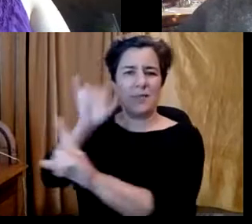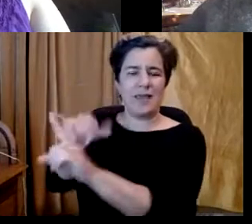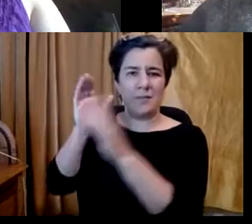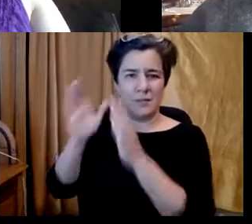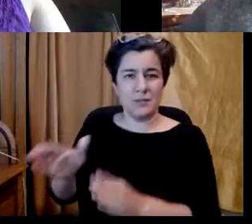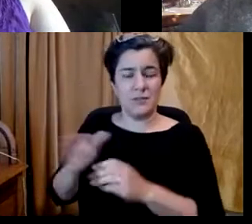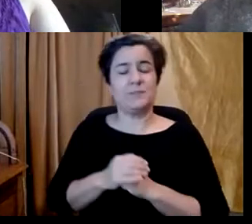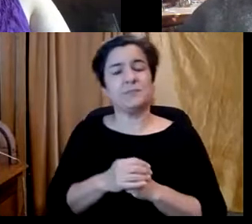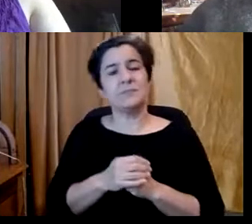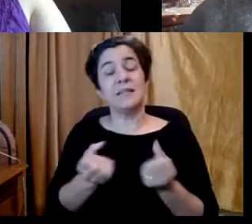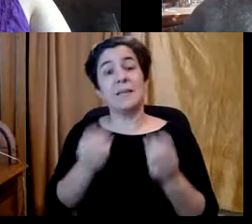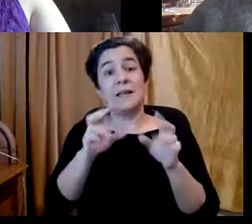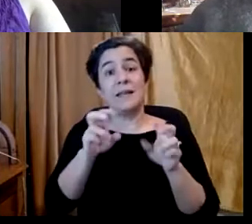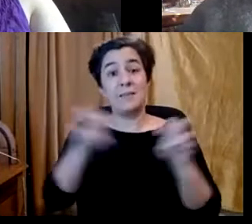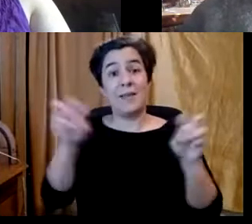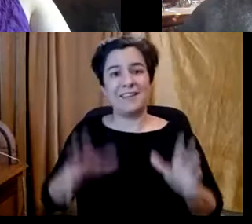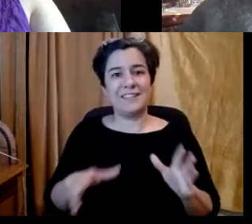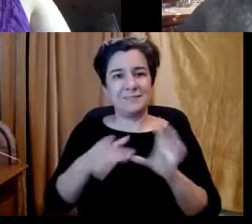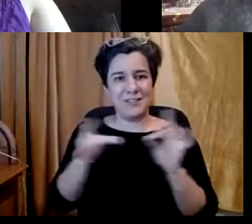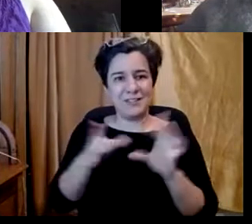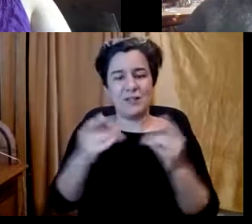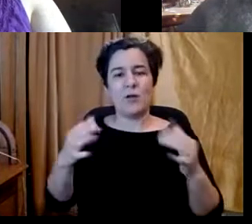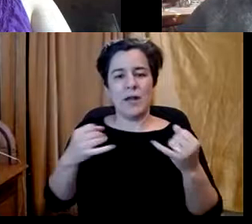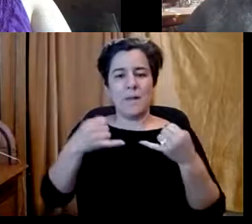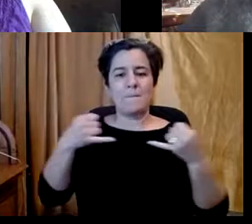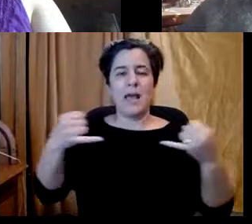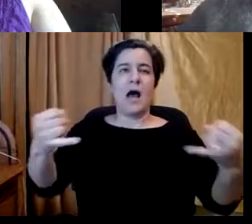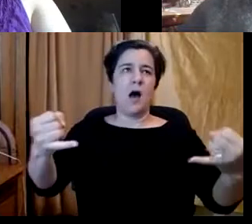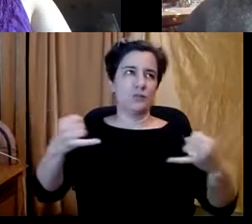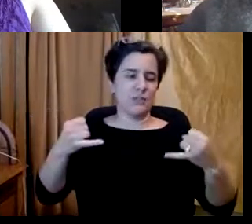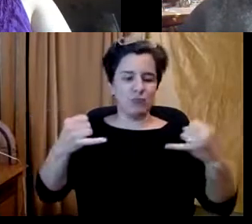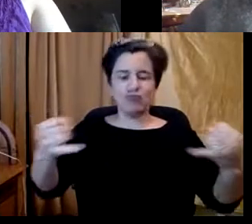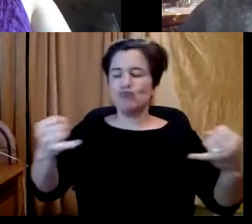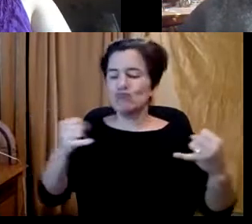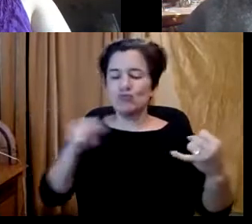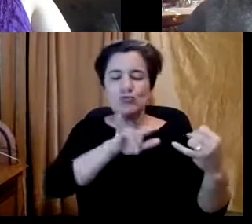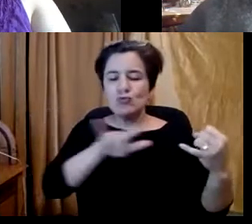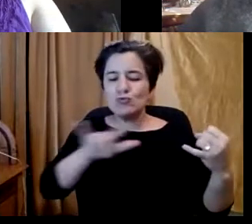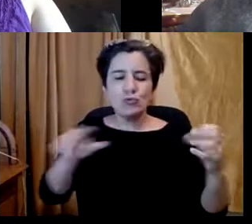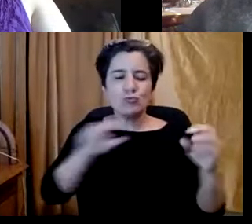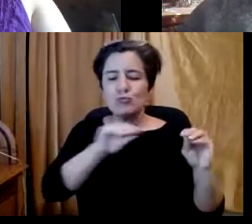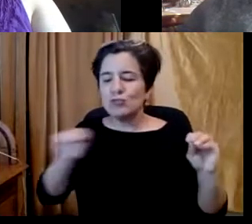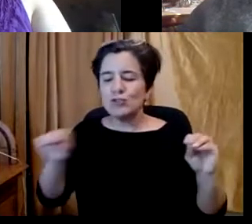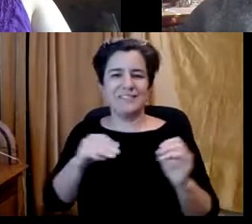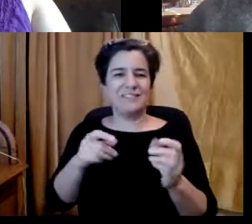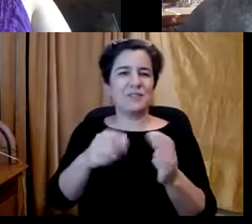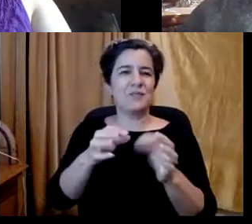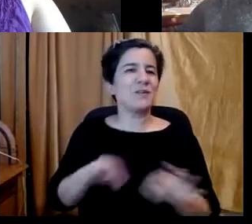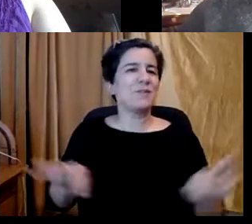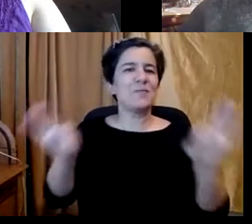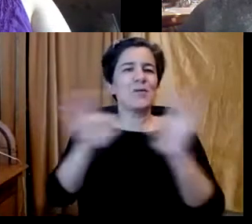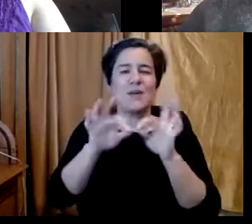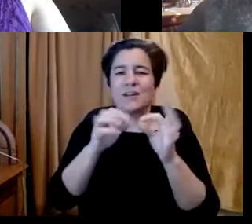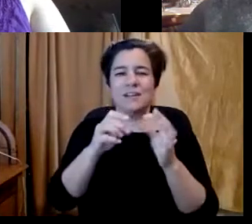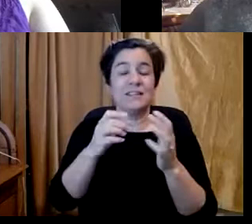already said, boundaries, so beautiful. They're absolutely necessary, especially when you are an